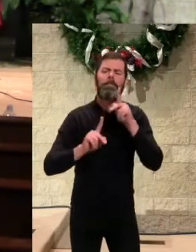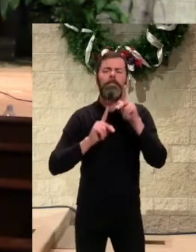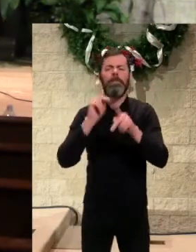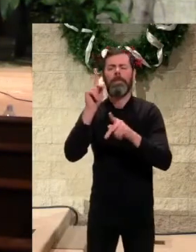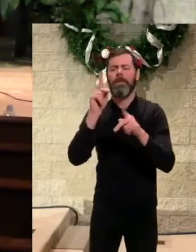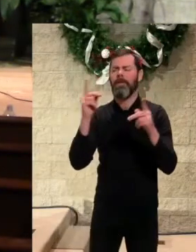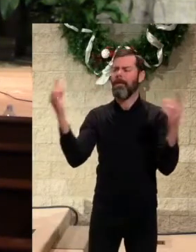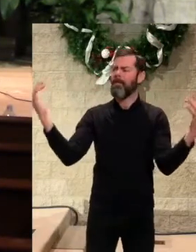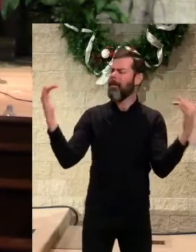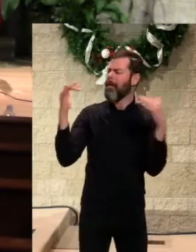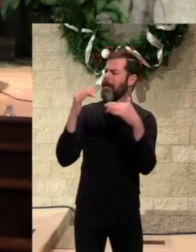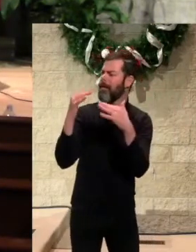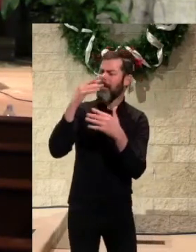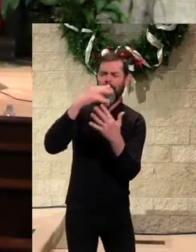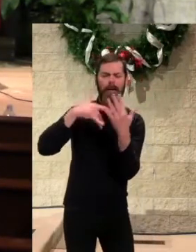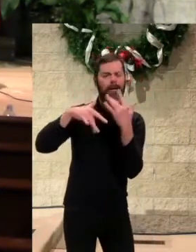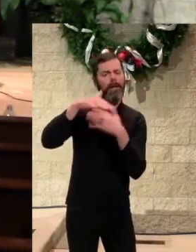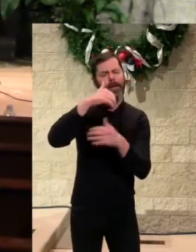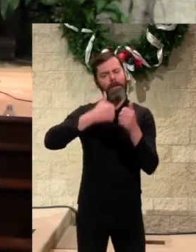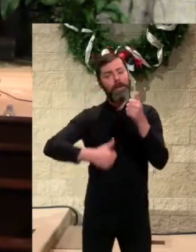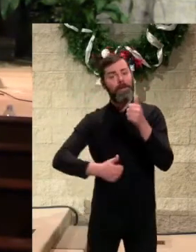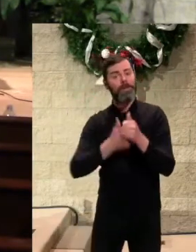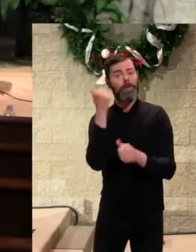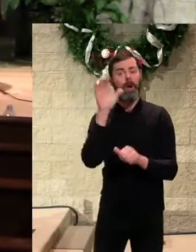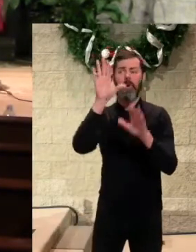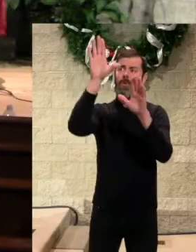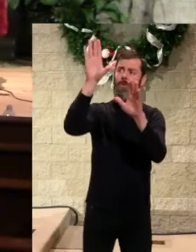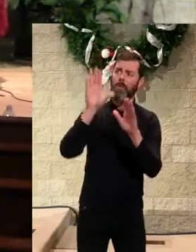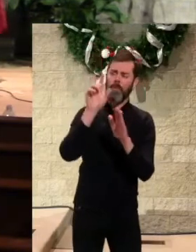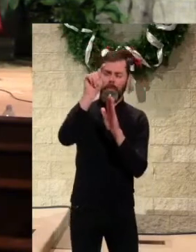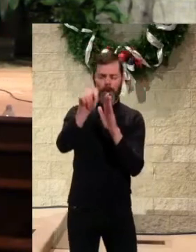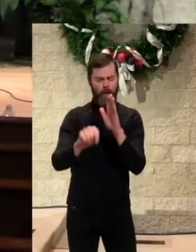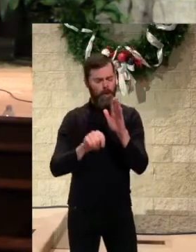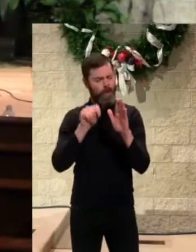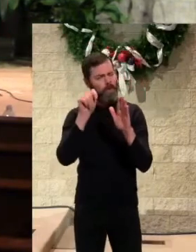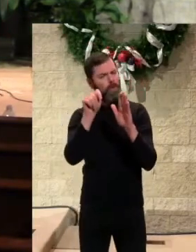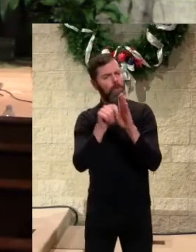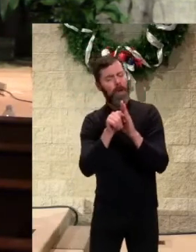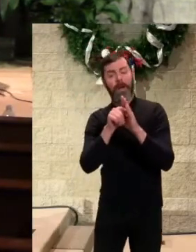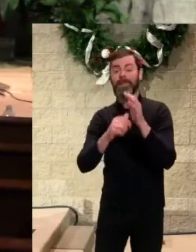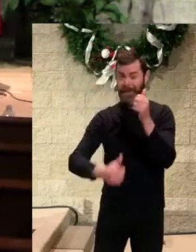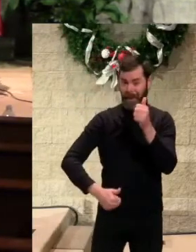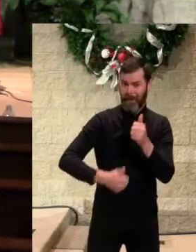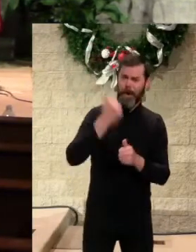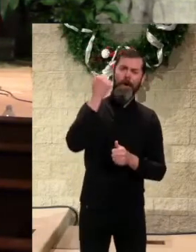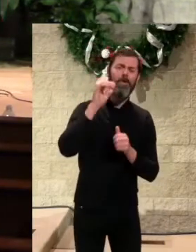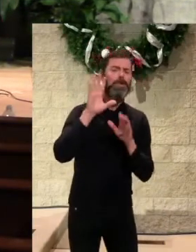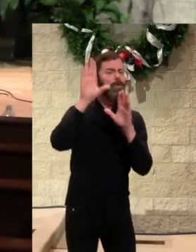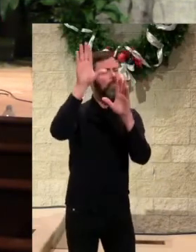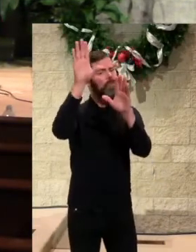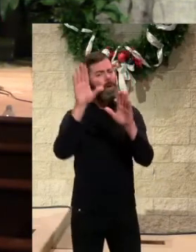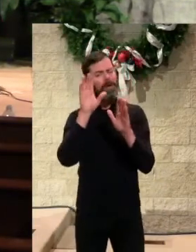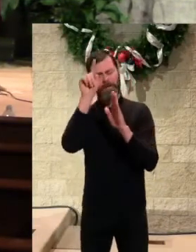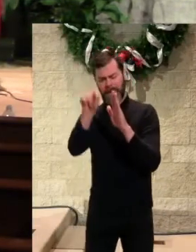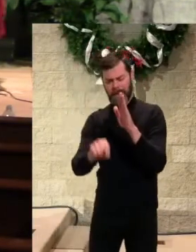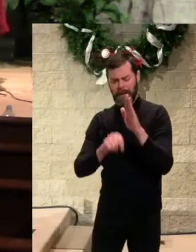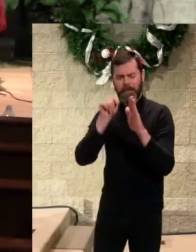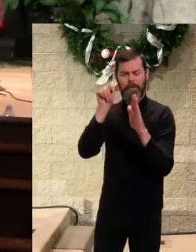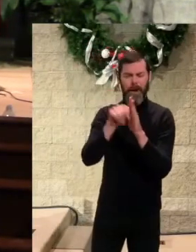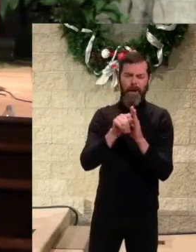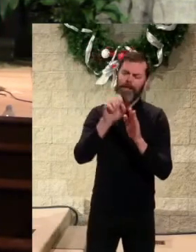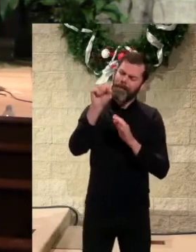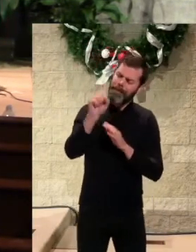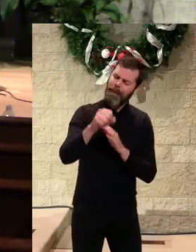near. It's the most wonderful time. It's the most wonderful time. It's